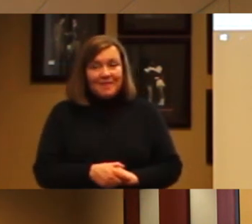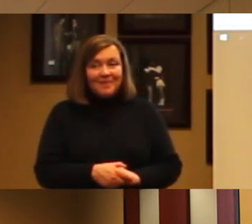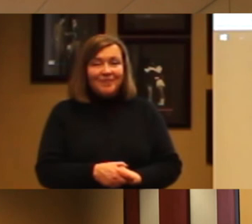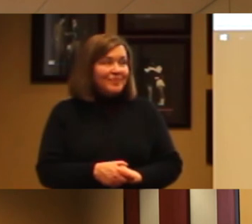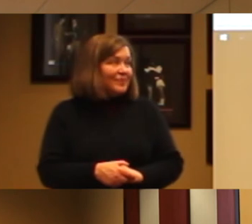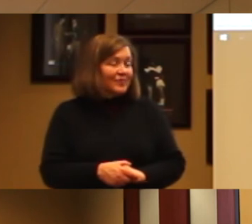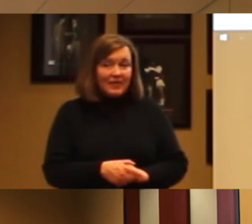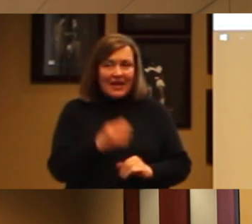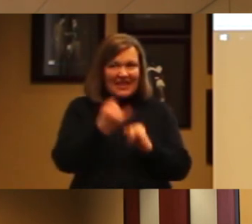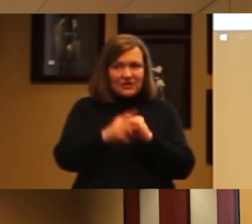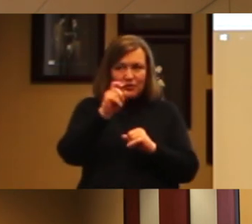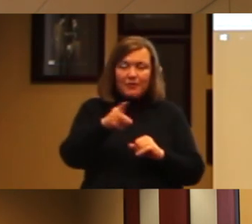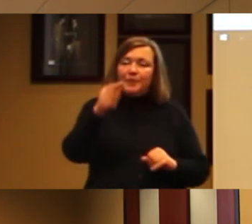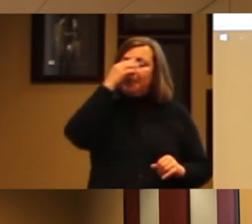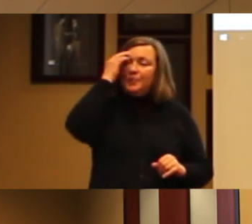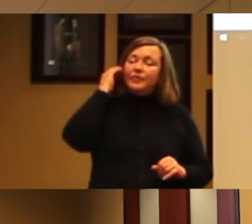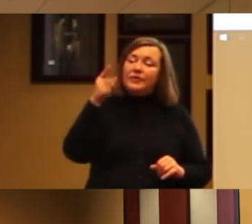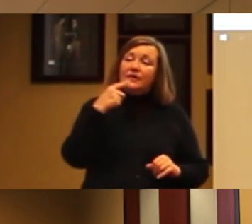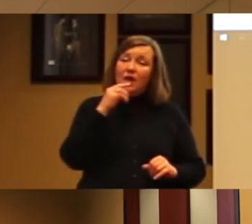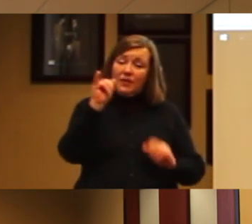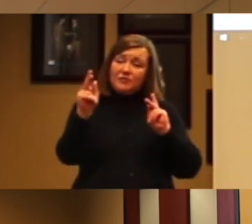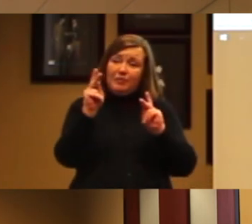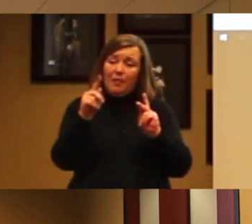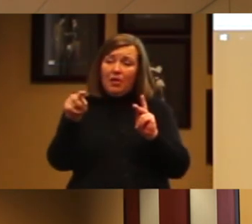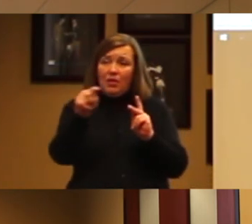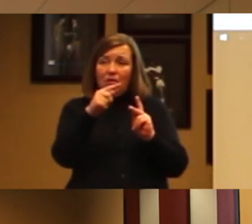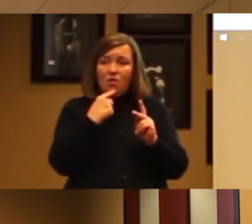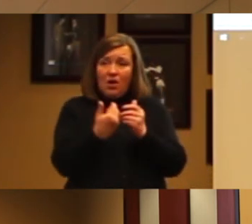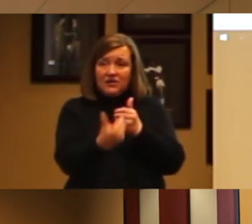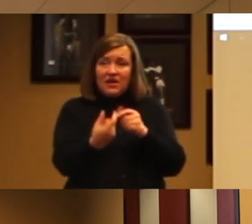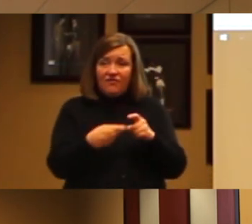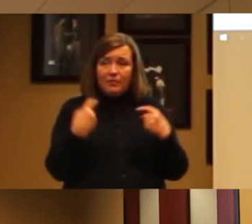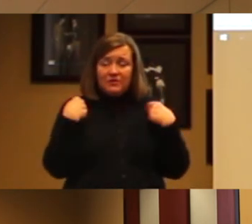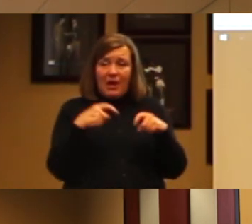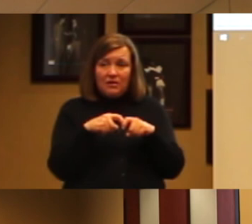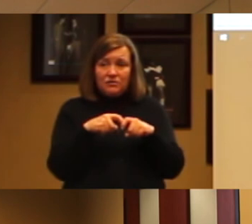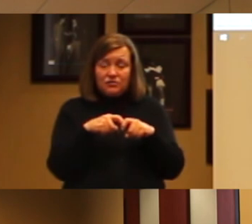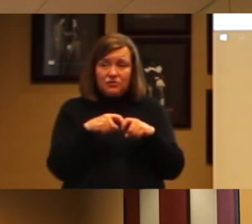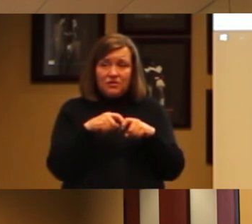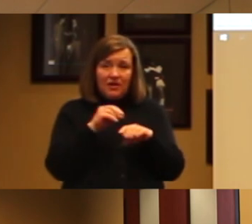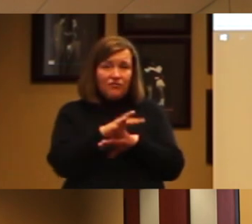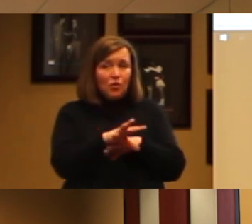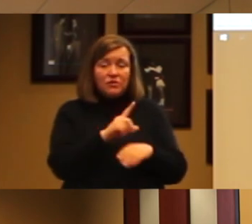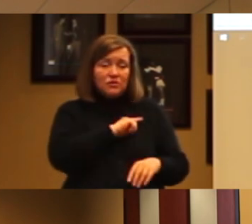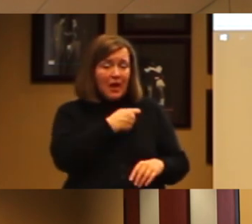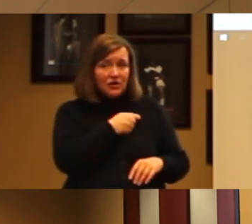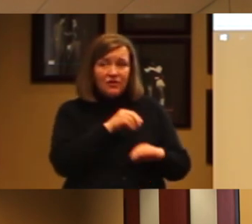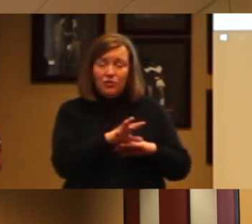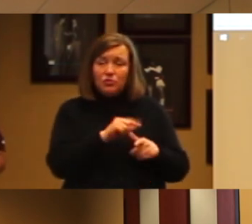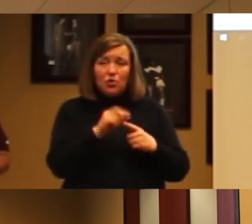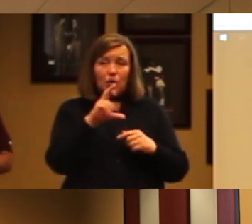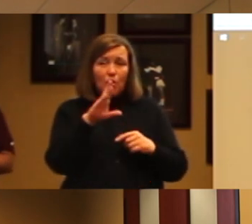Mm-hmm. Very good. Yes? Are these people somewhat isolated from the Spanish influence from the Cubans, or how do they retain this, through education,